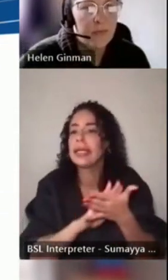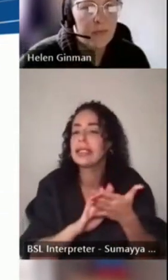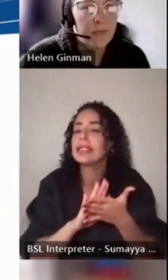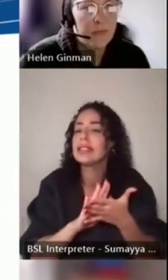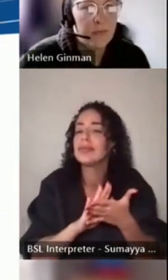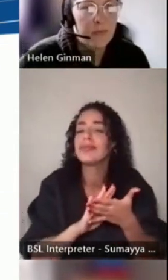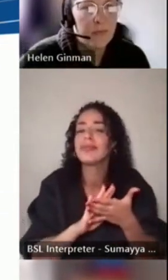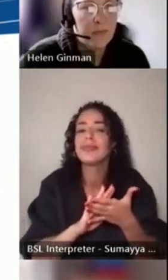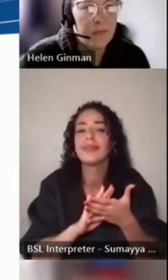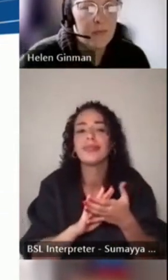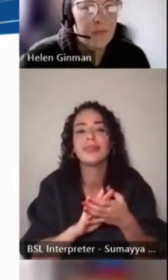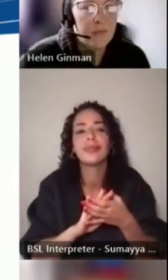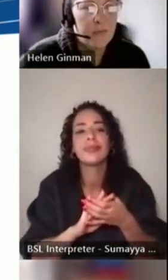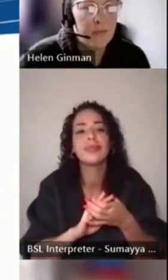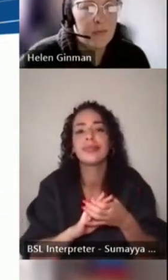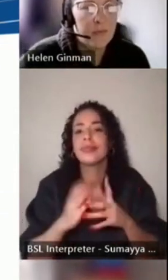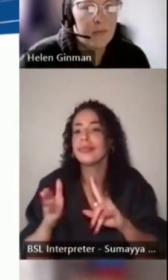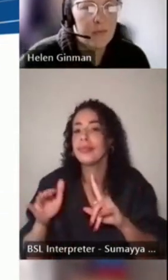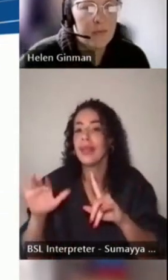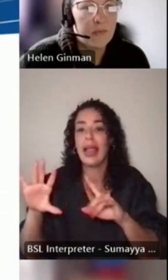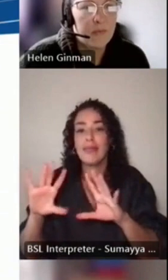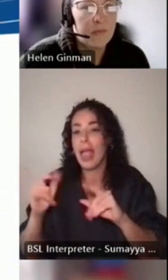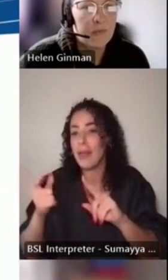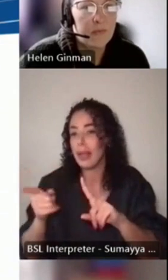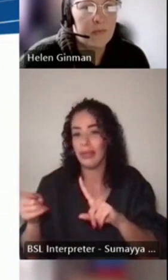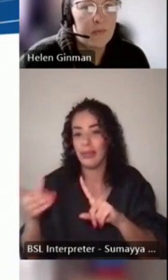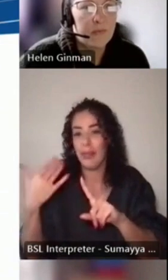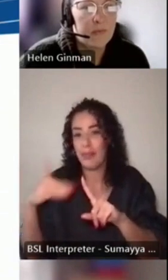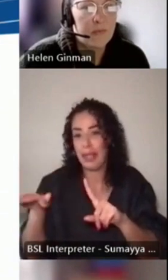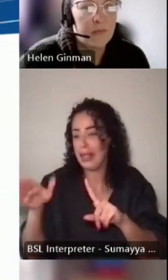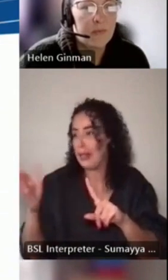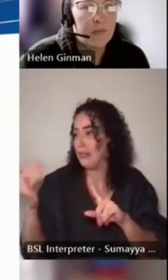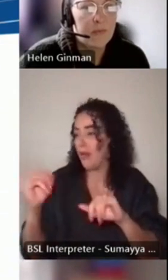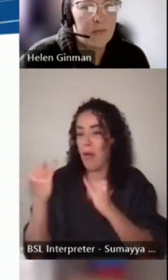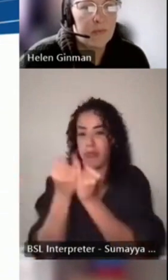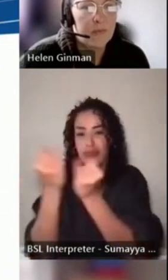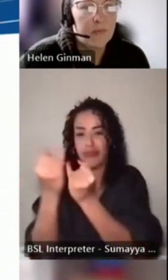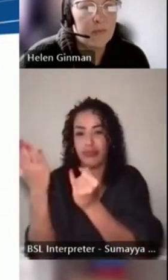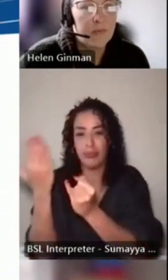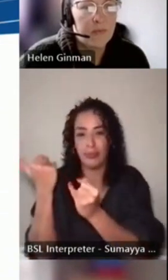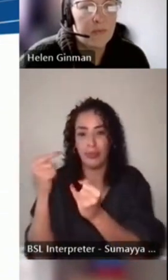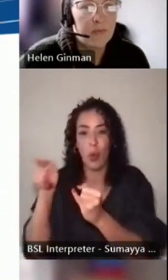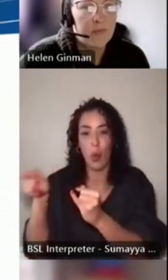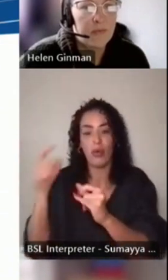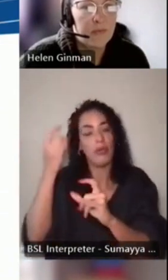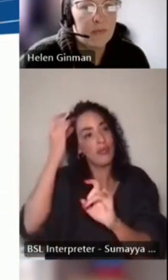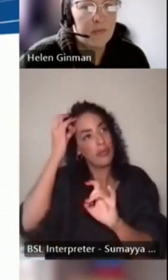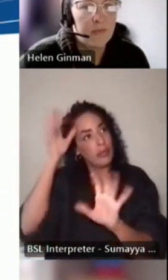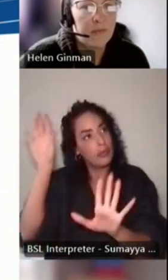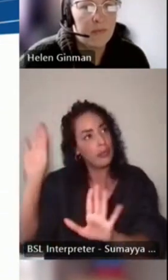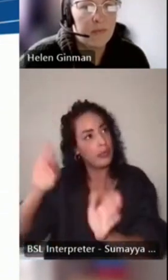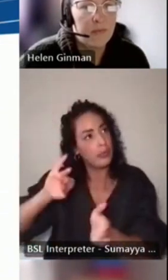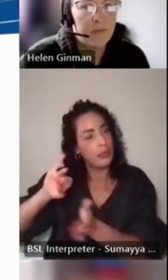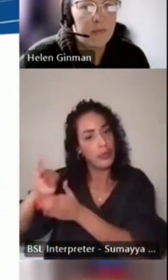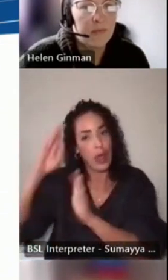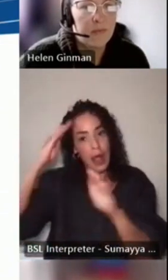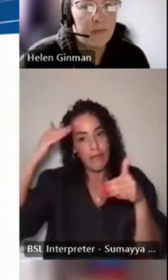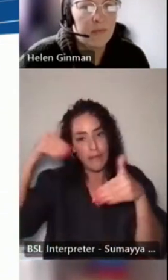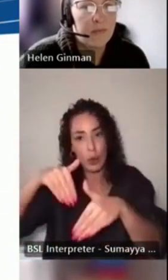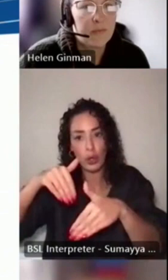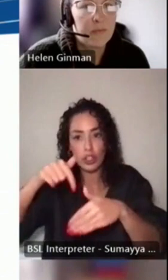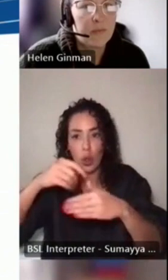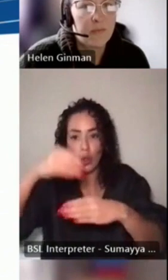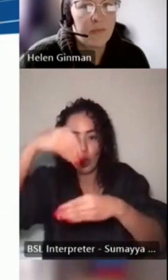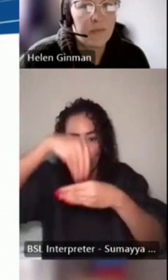of all the history maybe that you have with that person or their emotions, and just focusing in on the core argument. I hope that